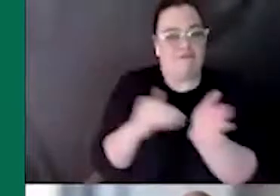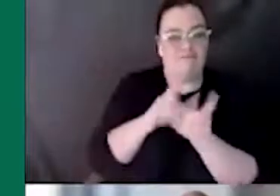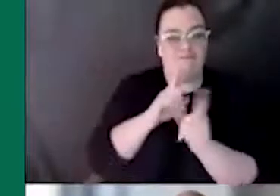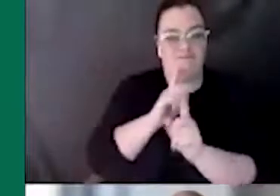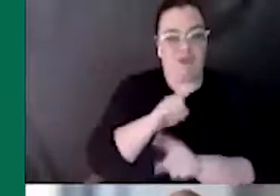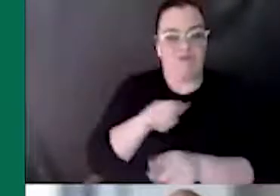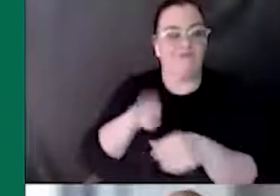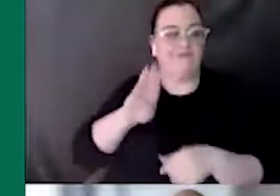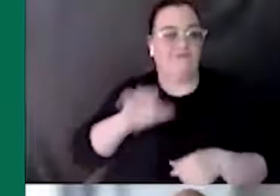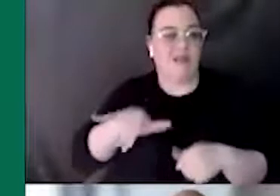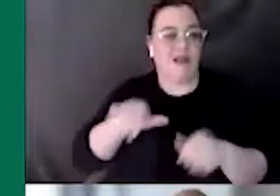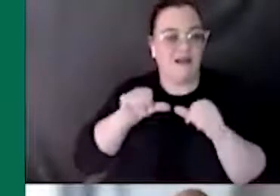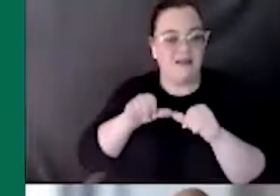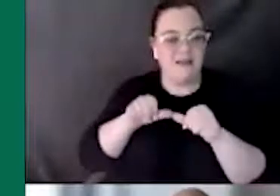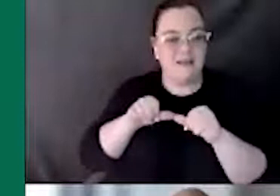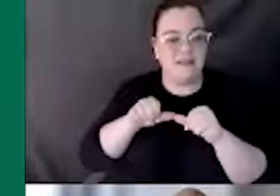at, sorry, it says 6:29,